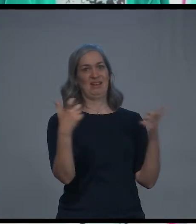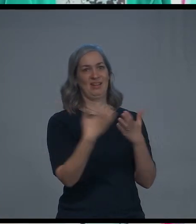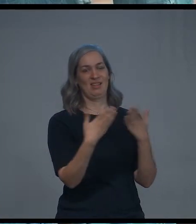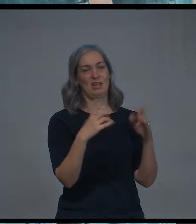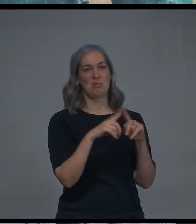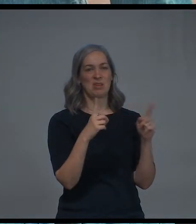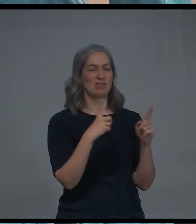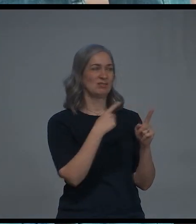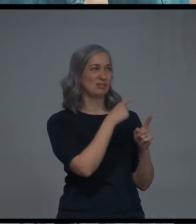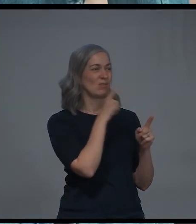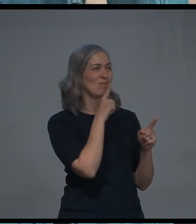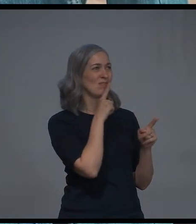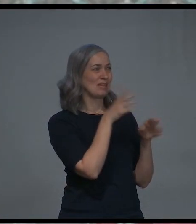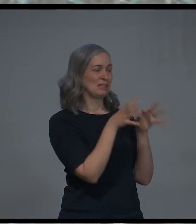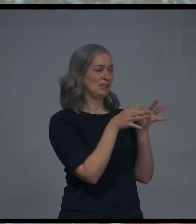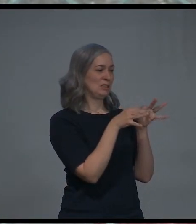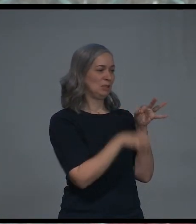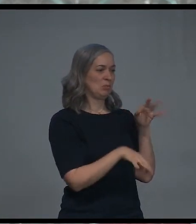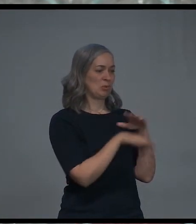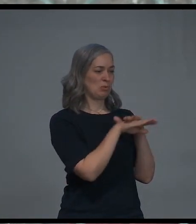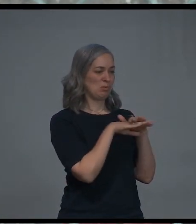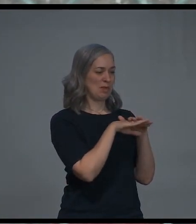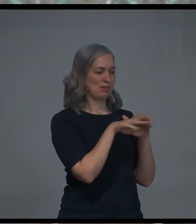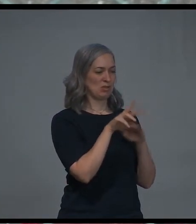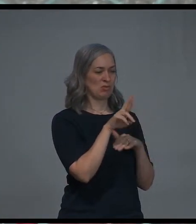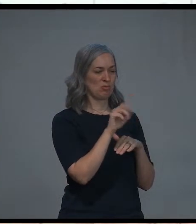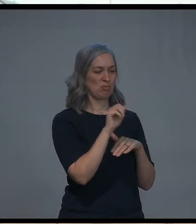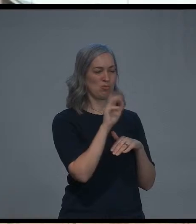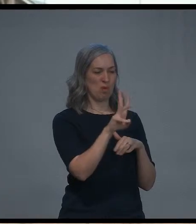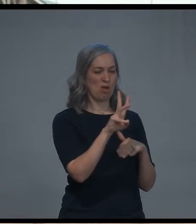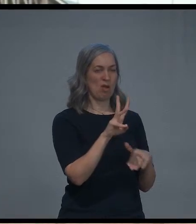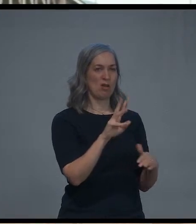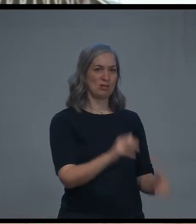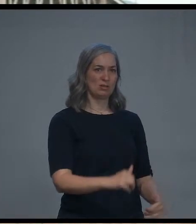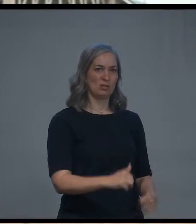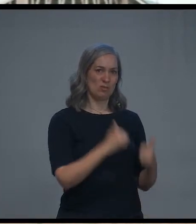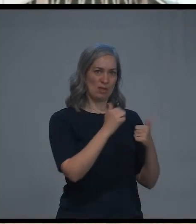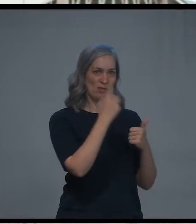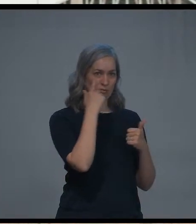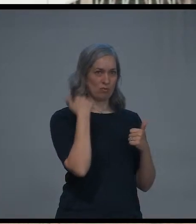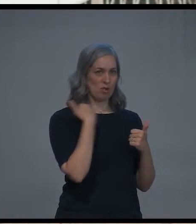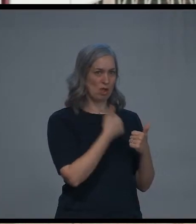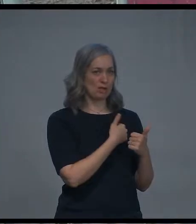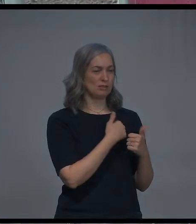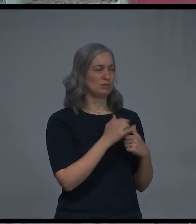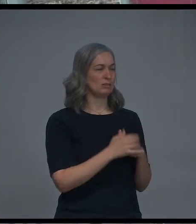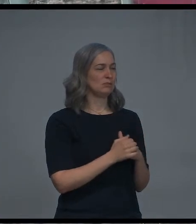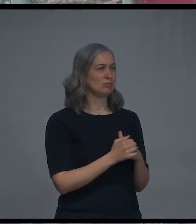so basic, it was so raw, so survival for us at first.